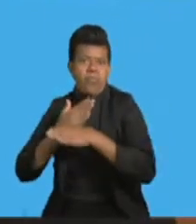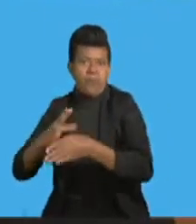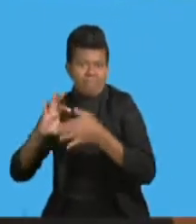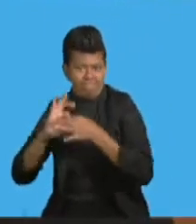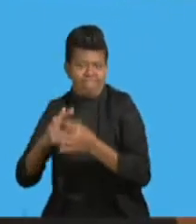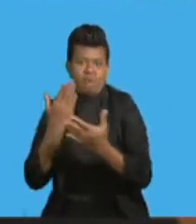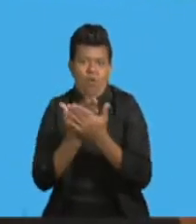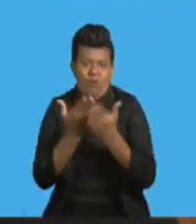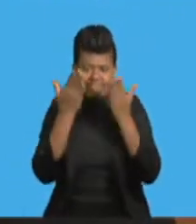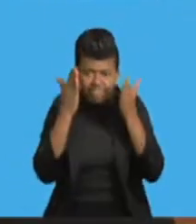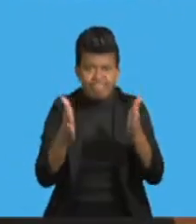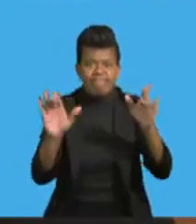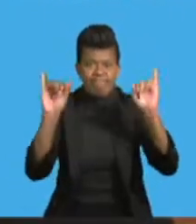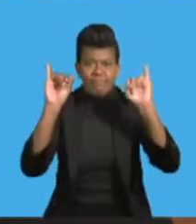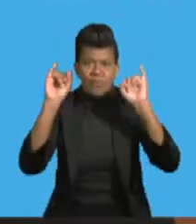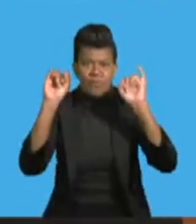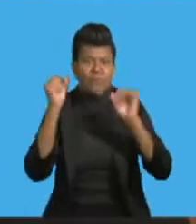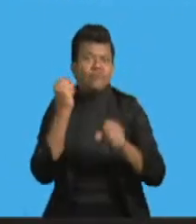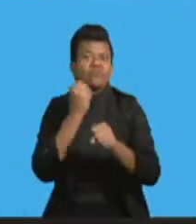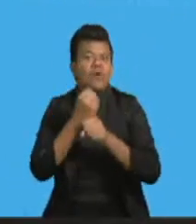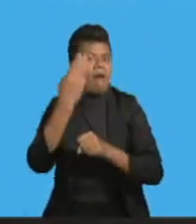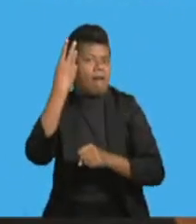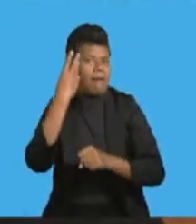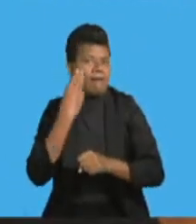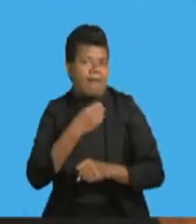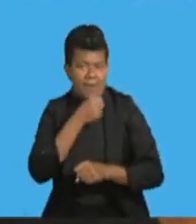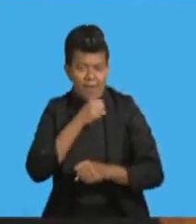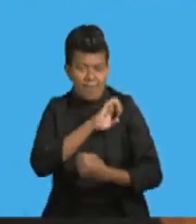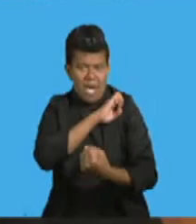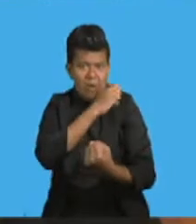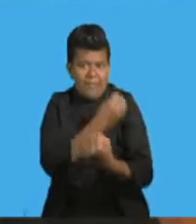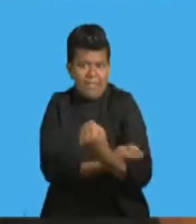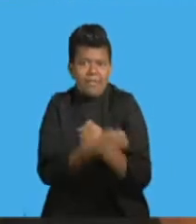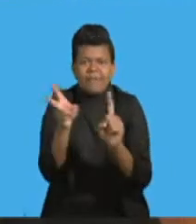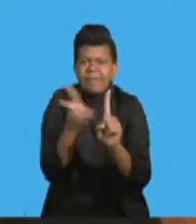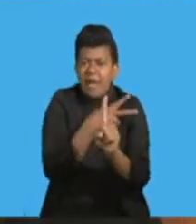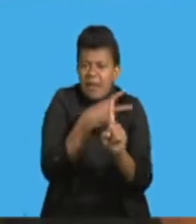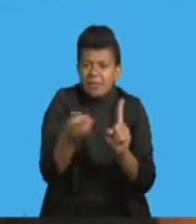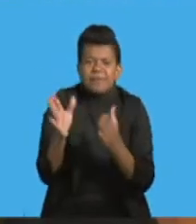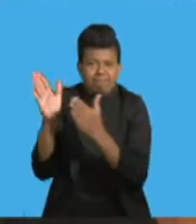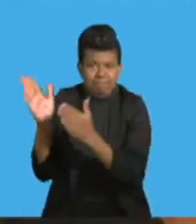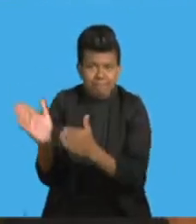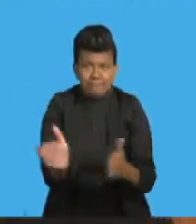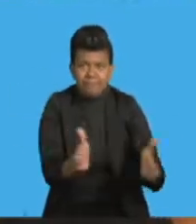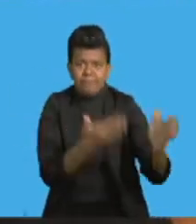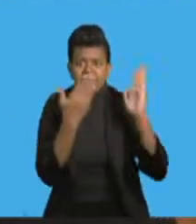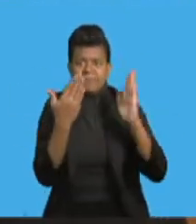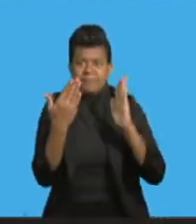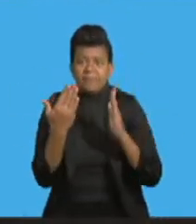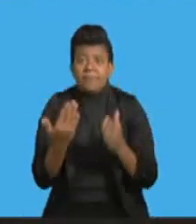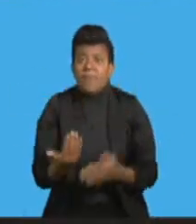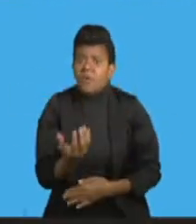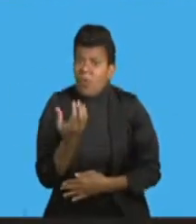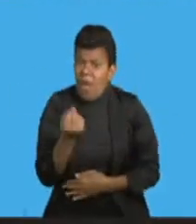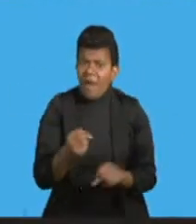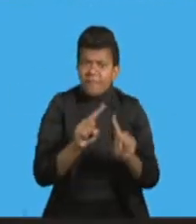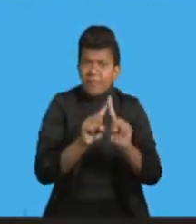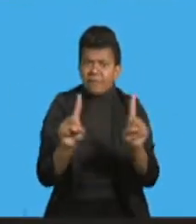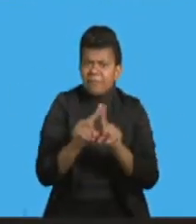from that, Honourable Speaker, there's various initiatives in relation to the economic empowerment of women. One of